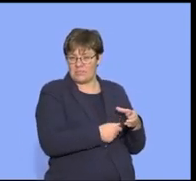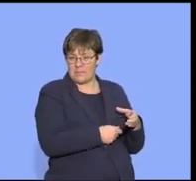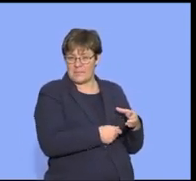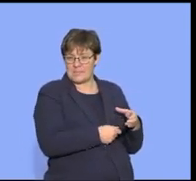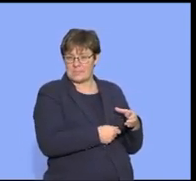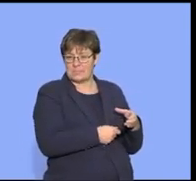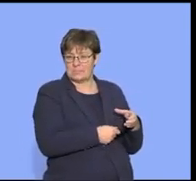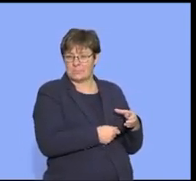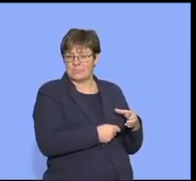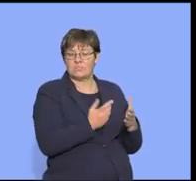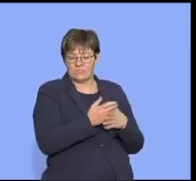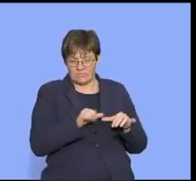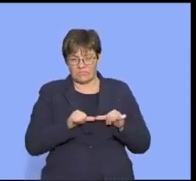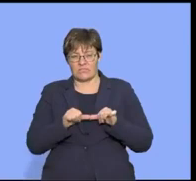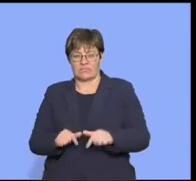to survive.